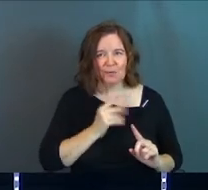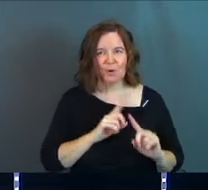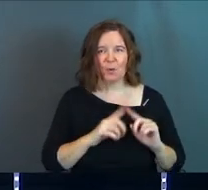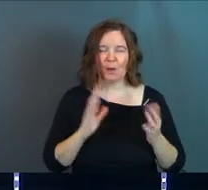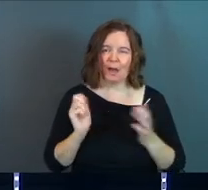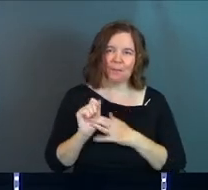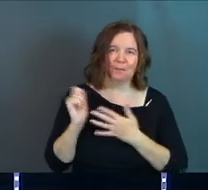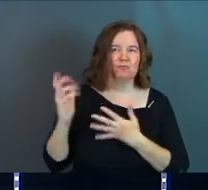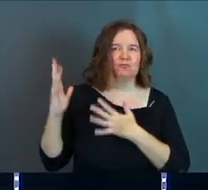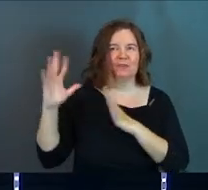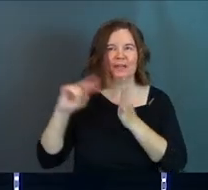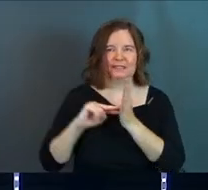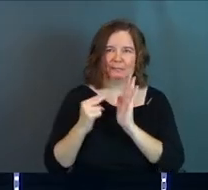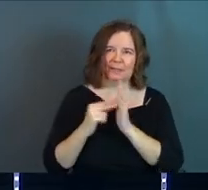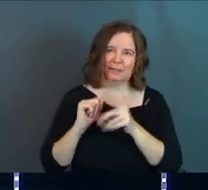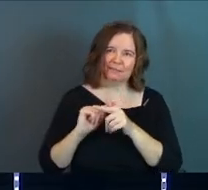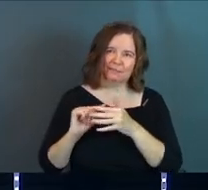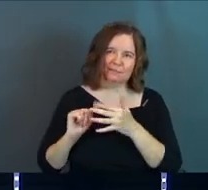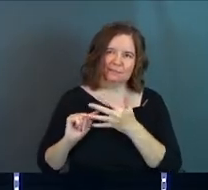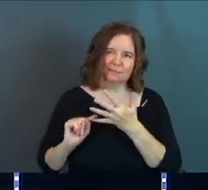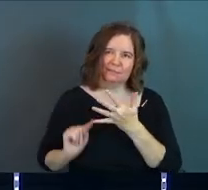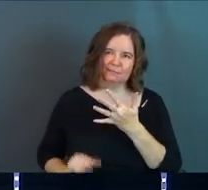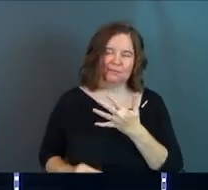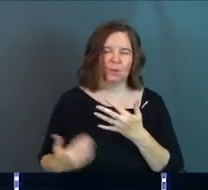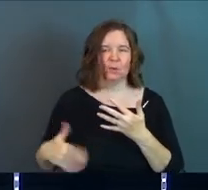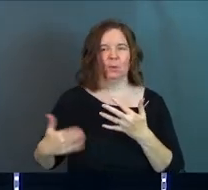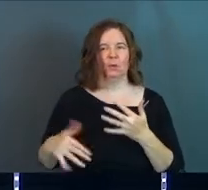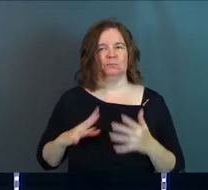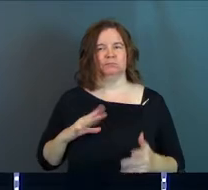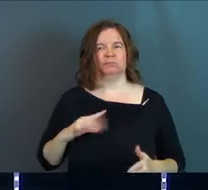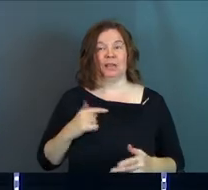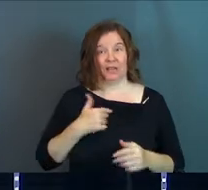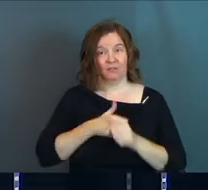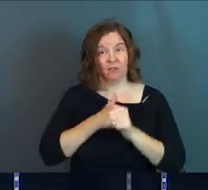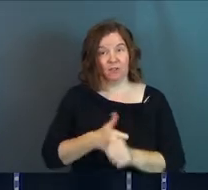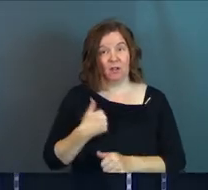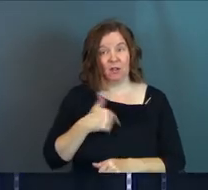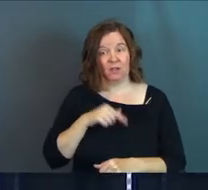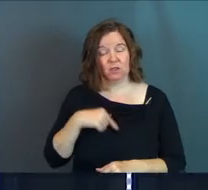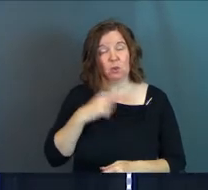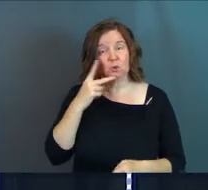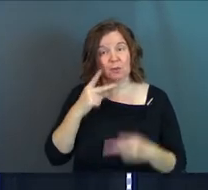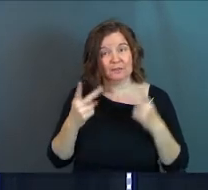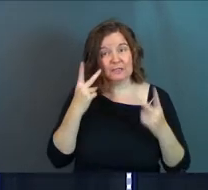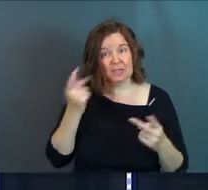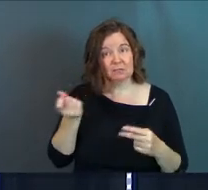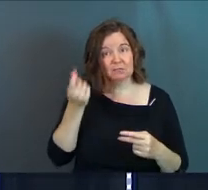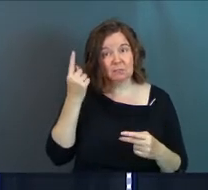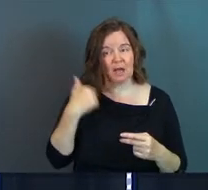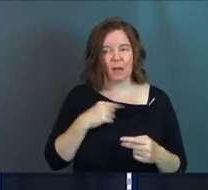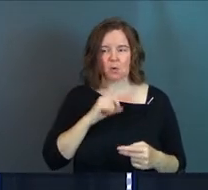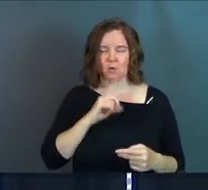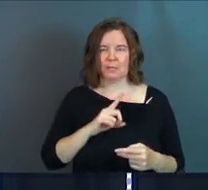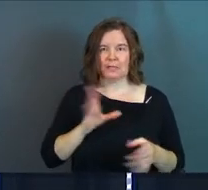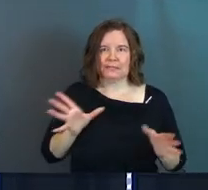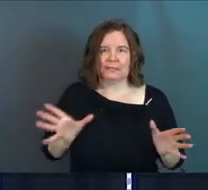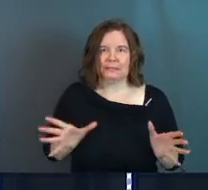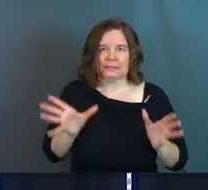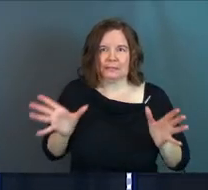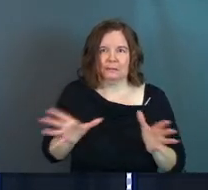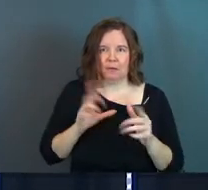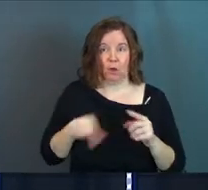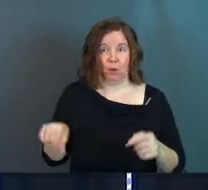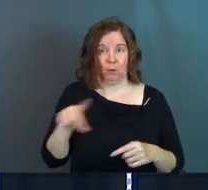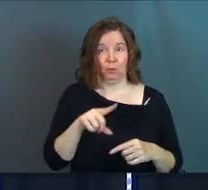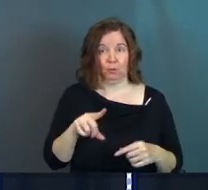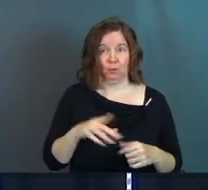praise means and all the different facets of it. And if you've been following us on this, you've seen that I've been really pushing on you